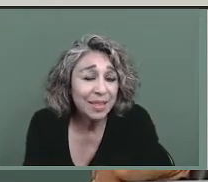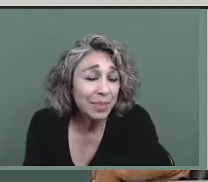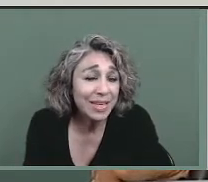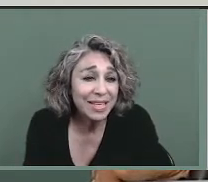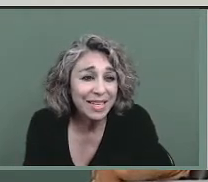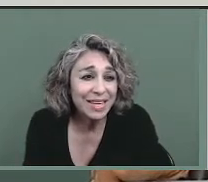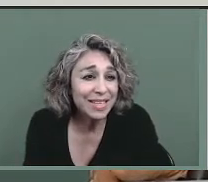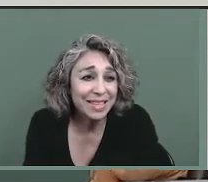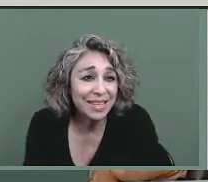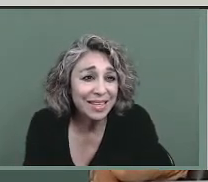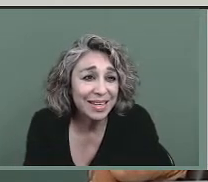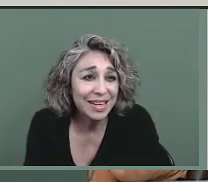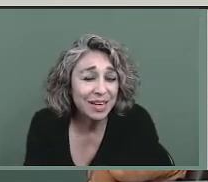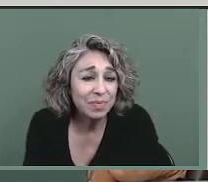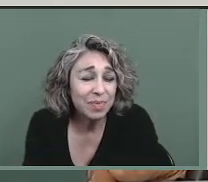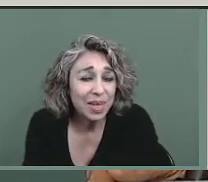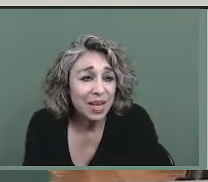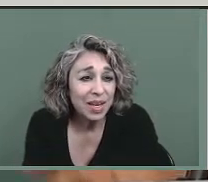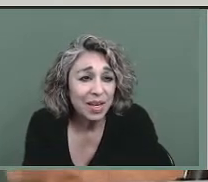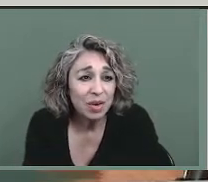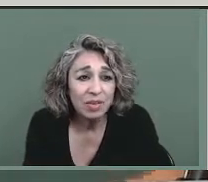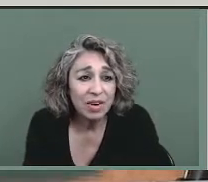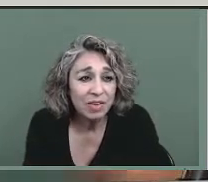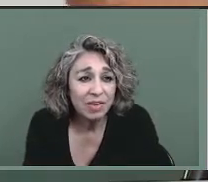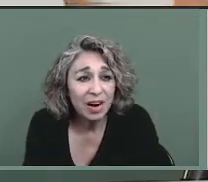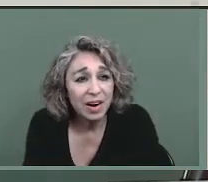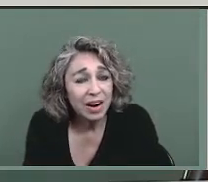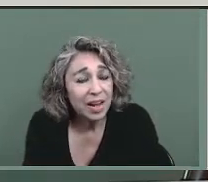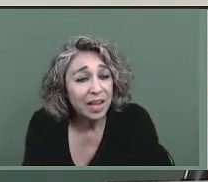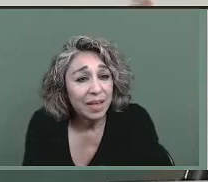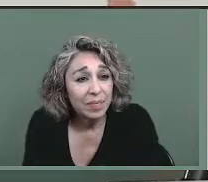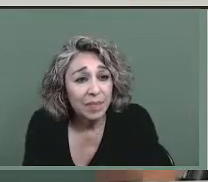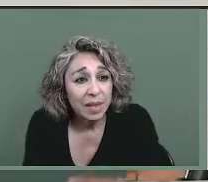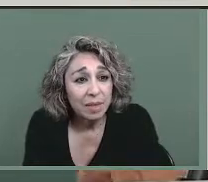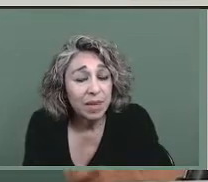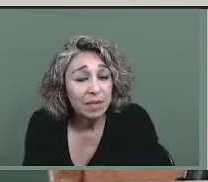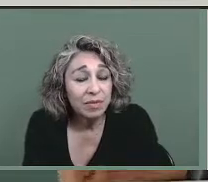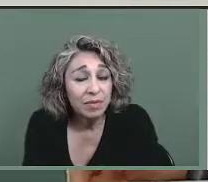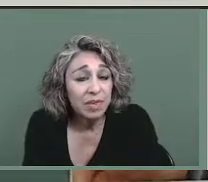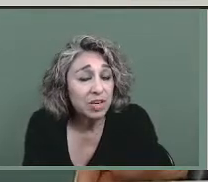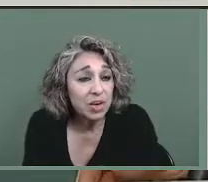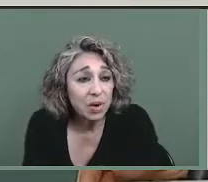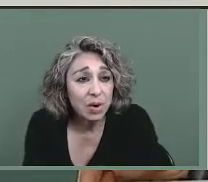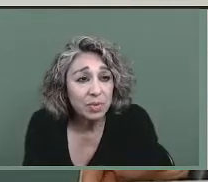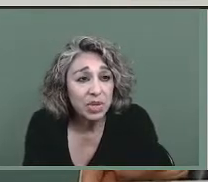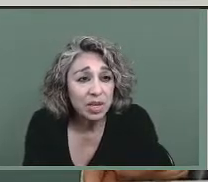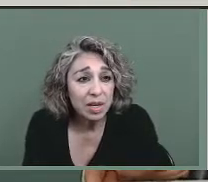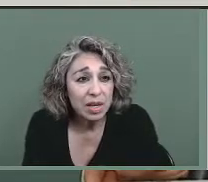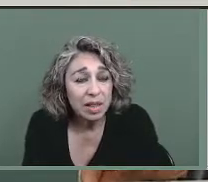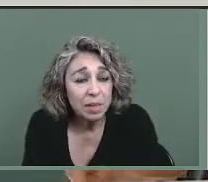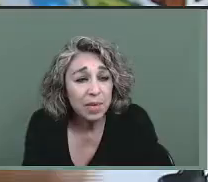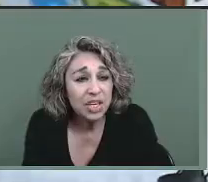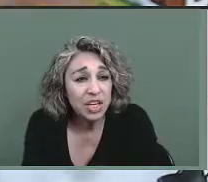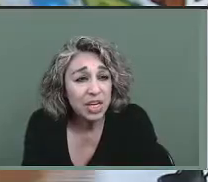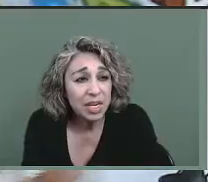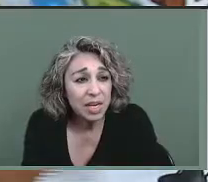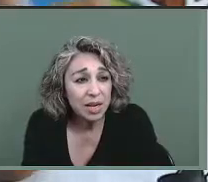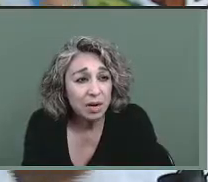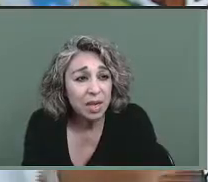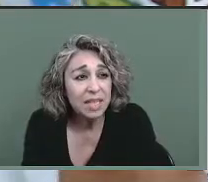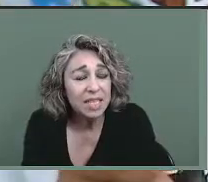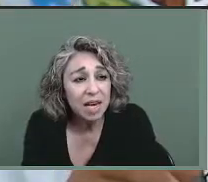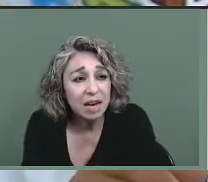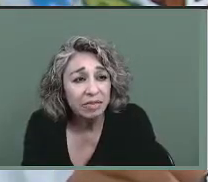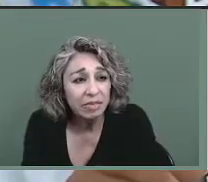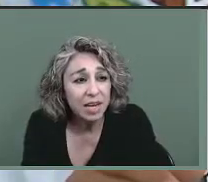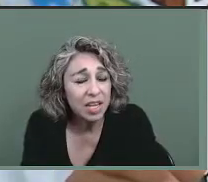and the budget isn't going to go very far. But if there's no corruption, the budget